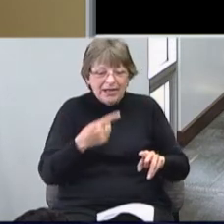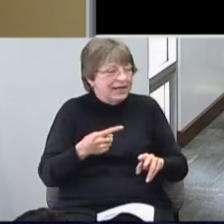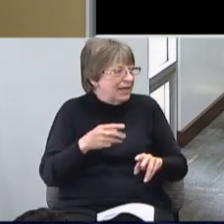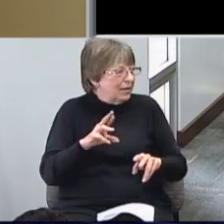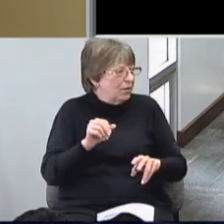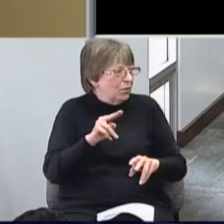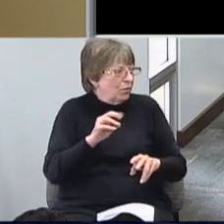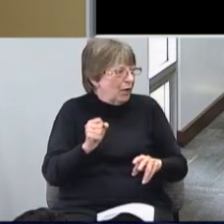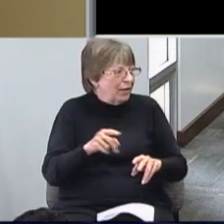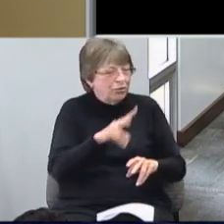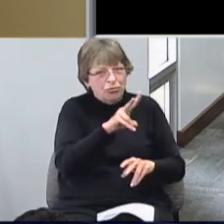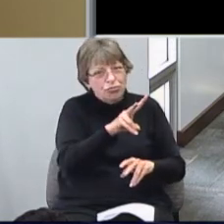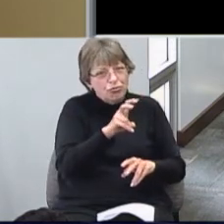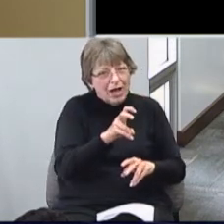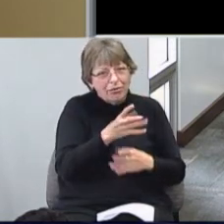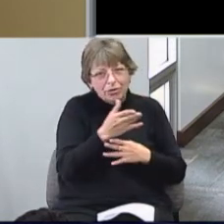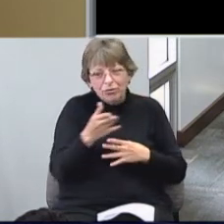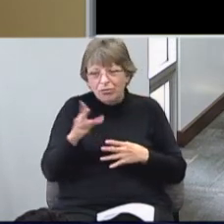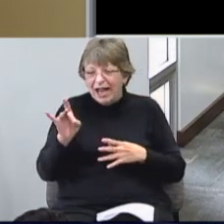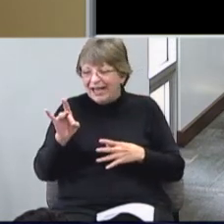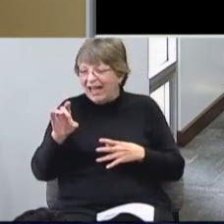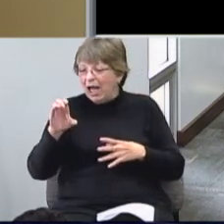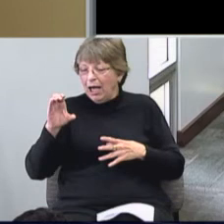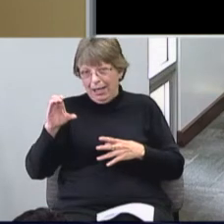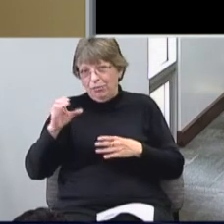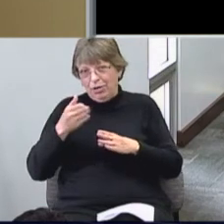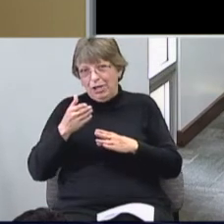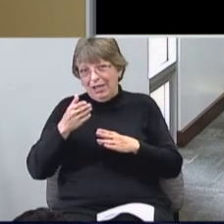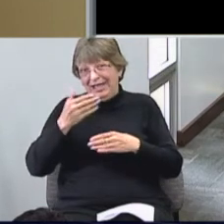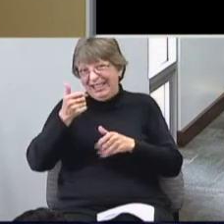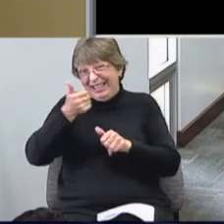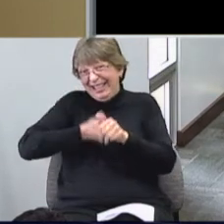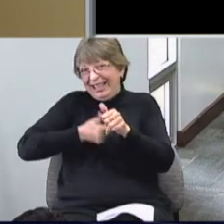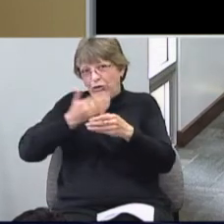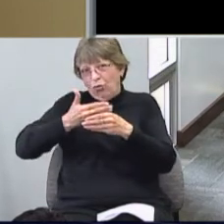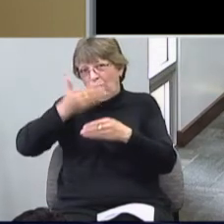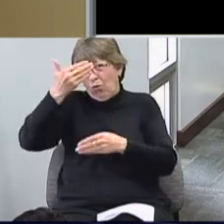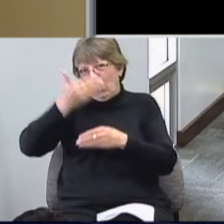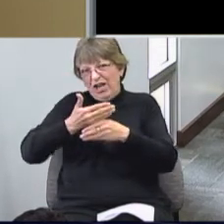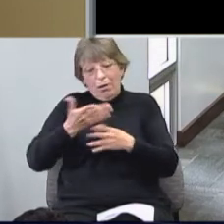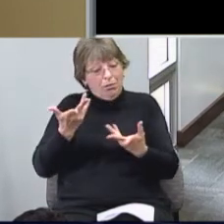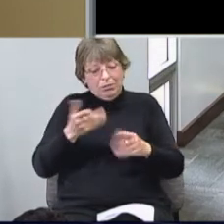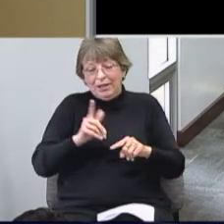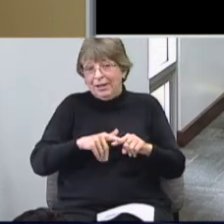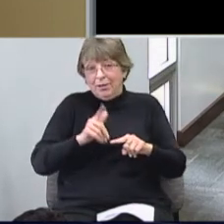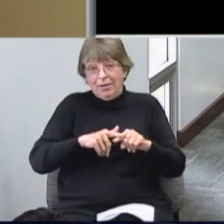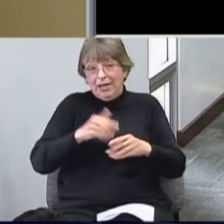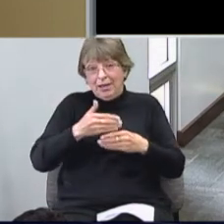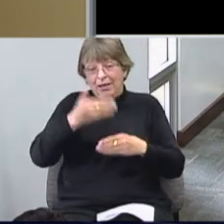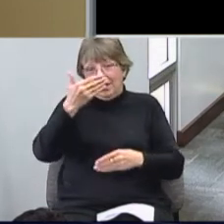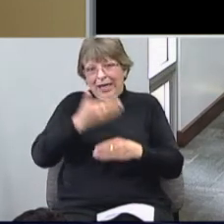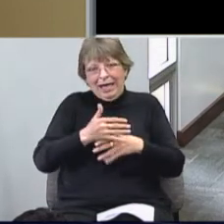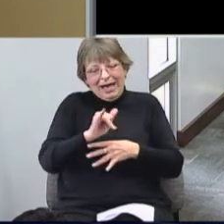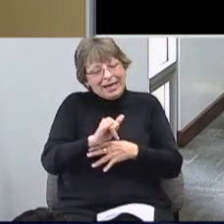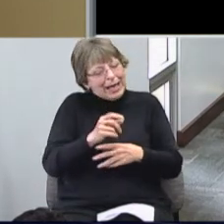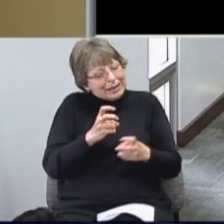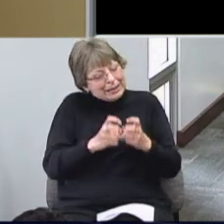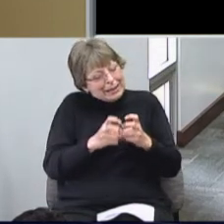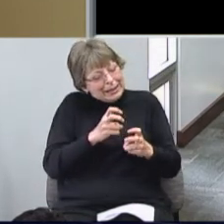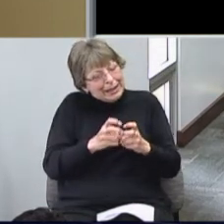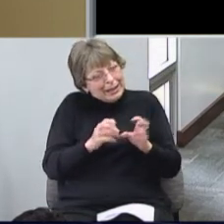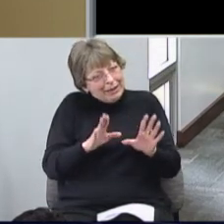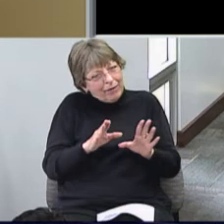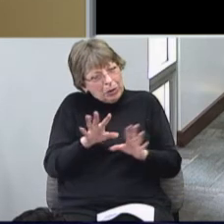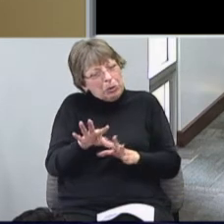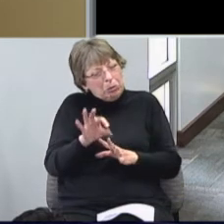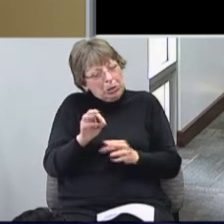range from about $200 to $800, depending on the window. So that's kind of a little bit difficult to pin down, but I